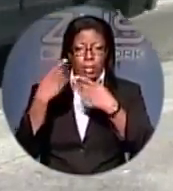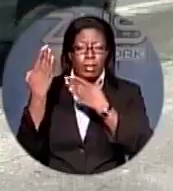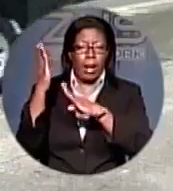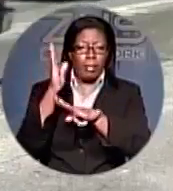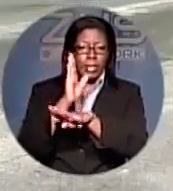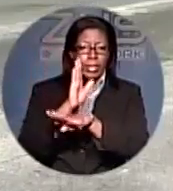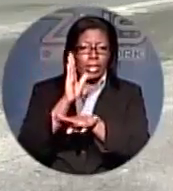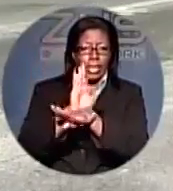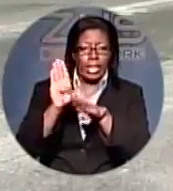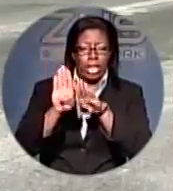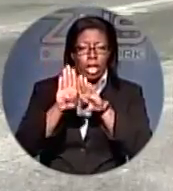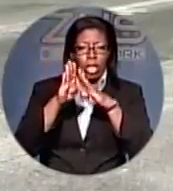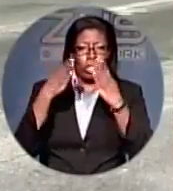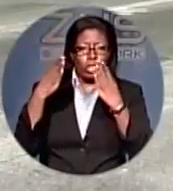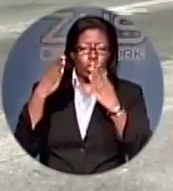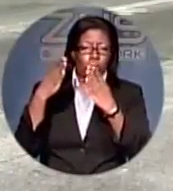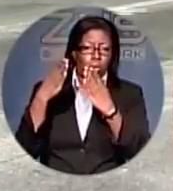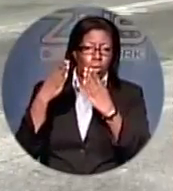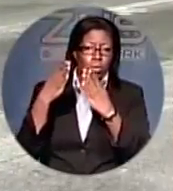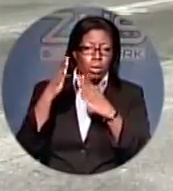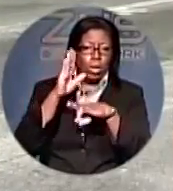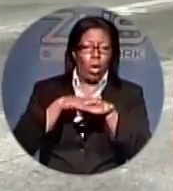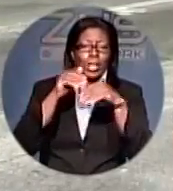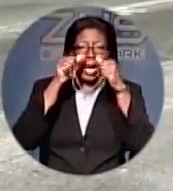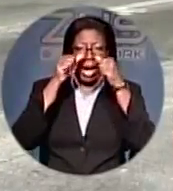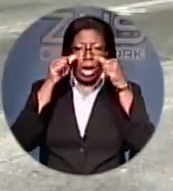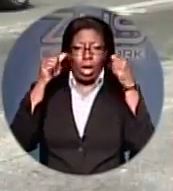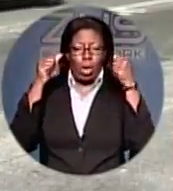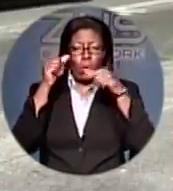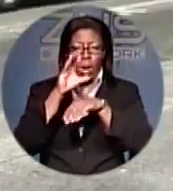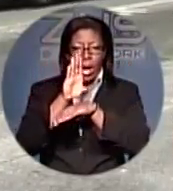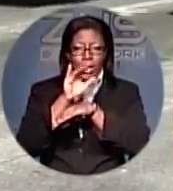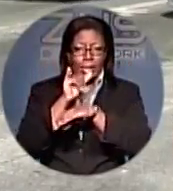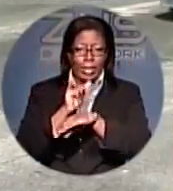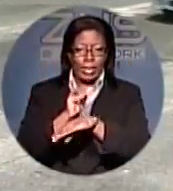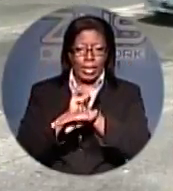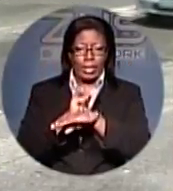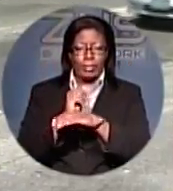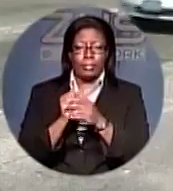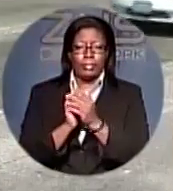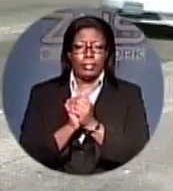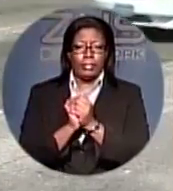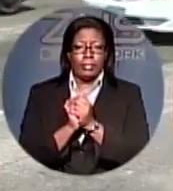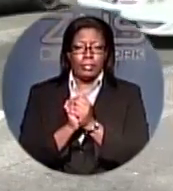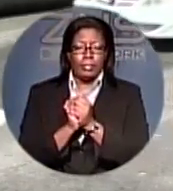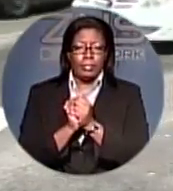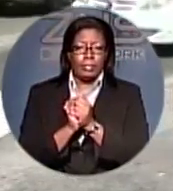Bahamas tonight, a new traffic feature at Arawak Key. We'll give you details coming up.